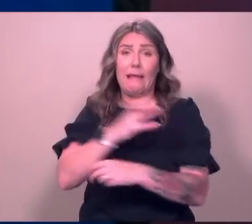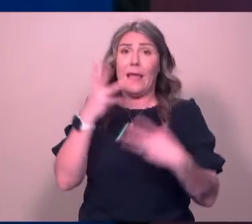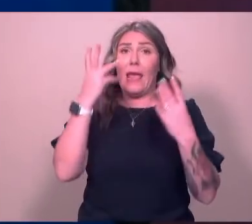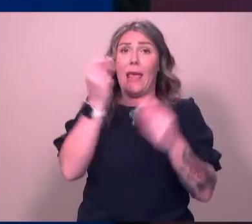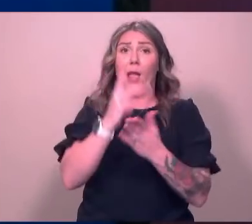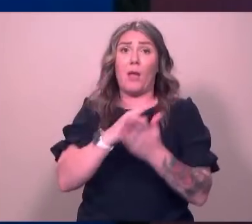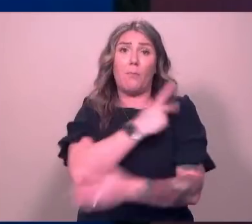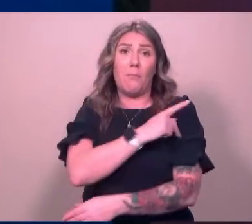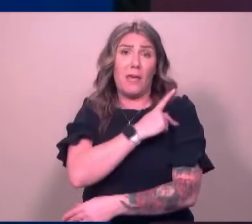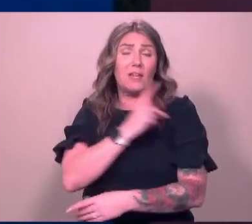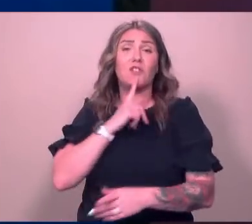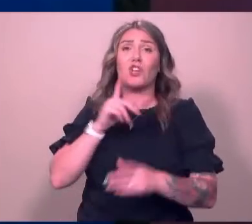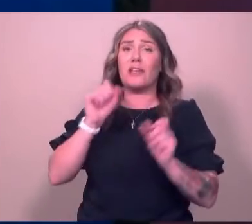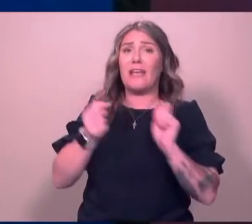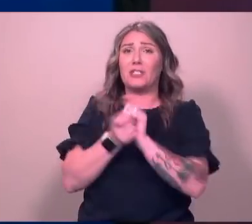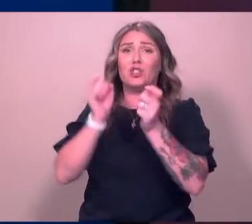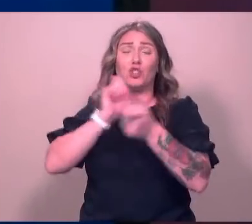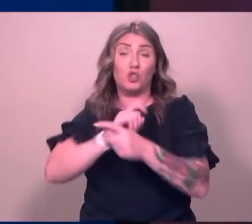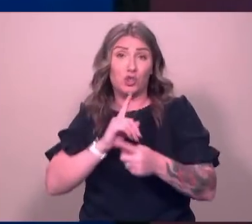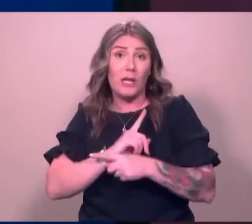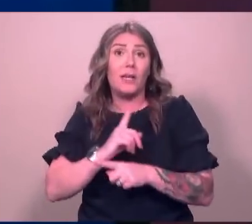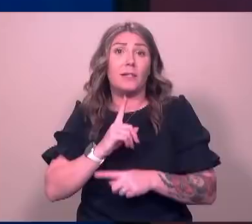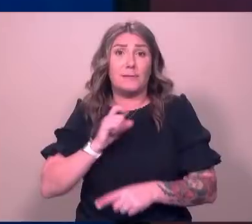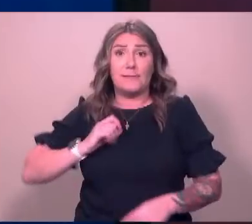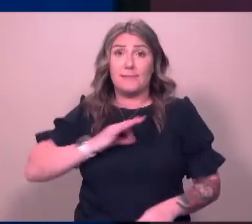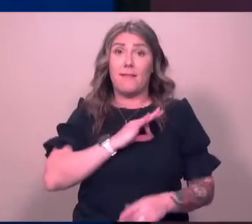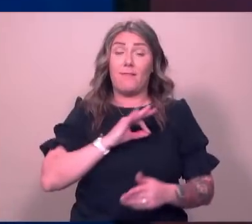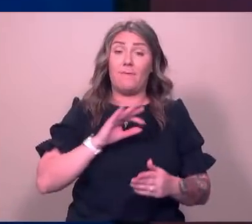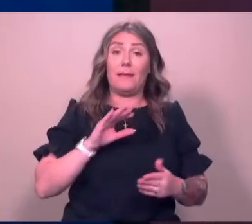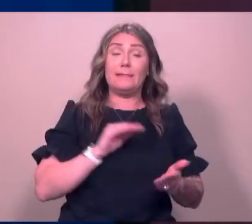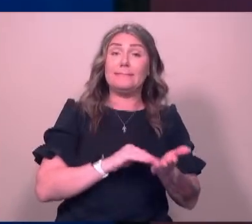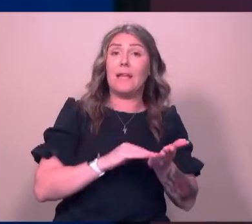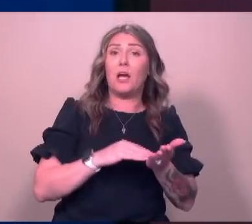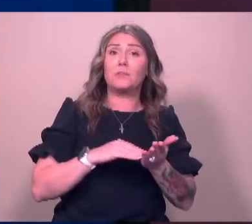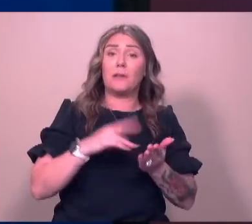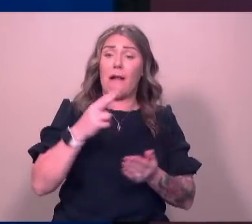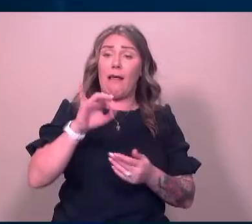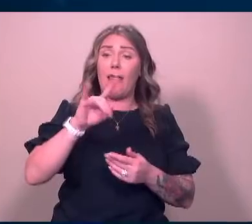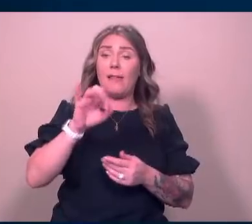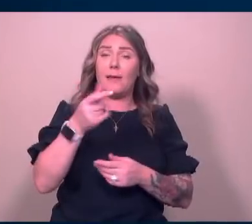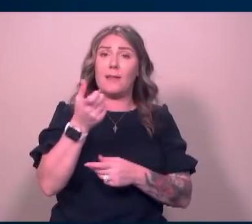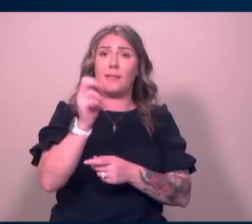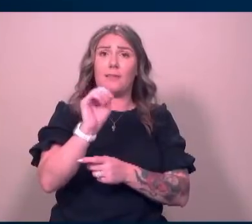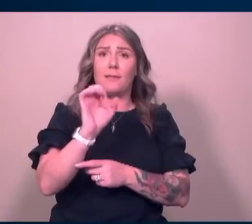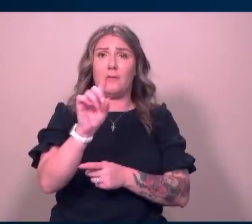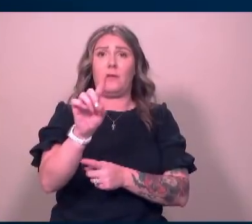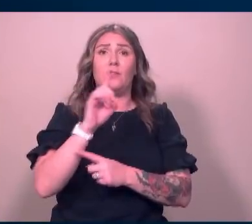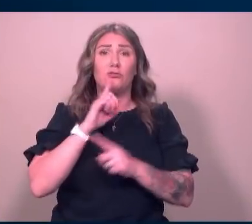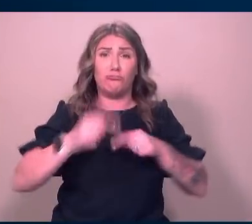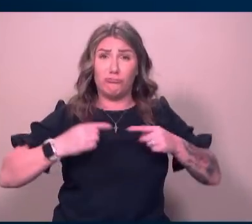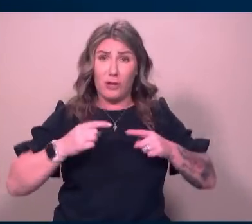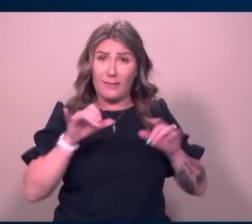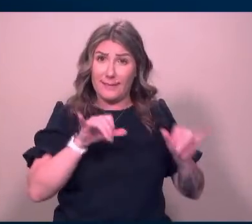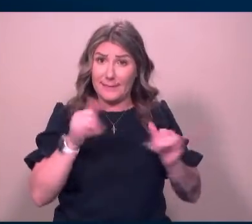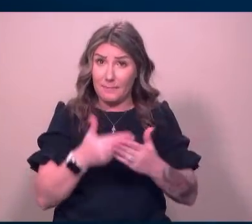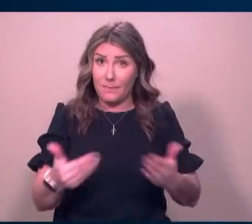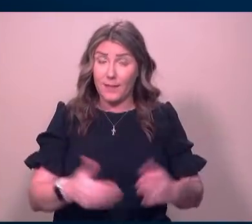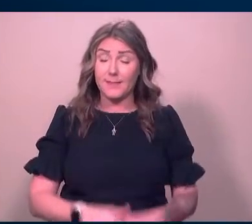can redeploy staff. That's new for us. And Dr. Hyland at St. Francis, I know you guys are struggling with some of those same things.